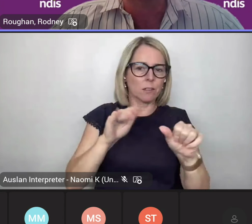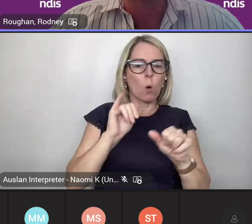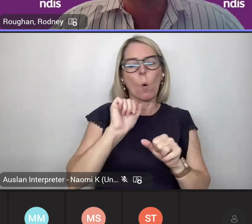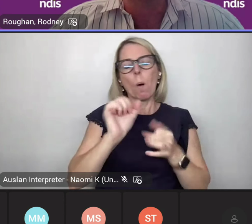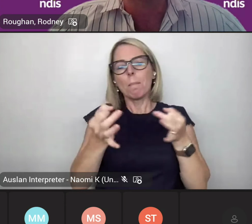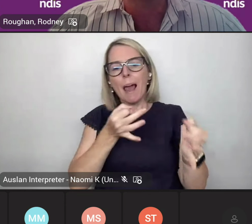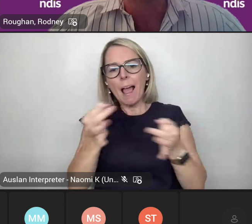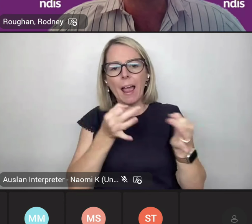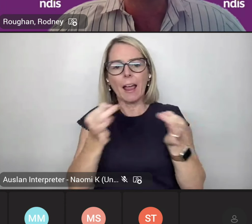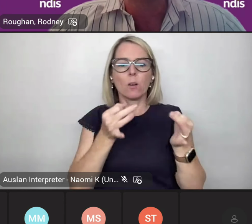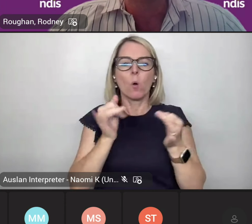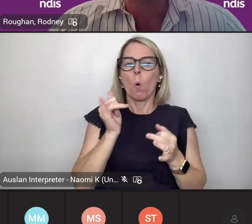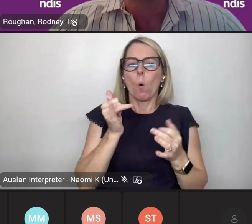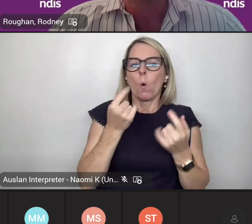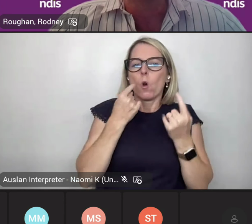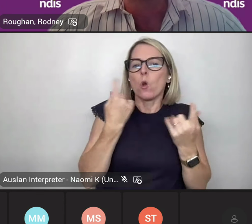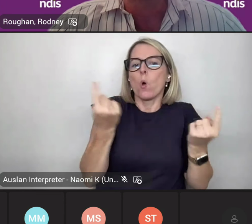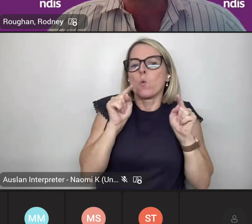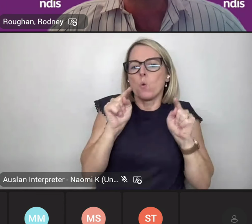may identify who you are.